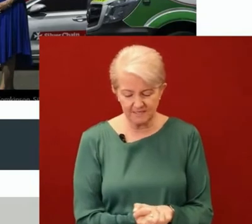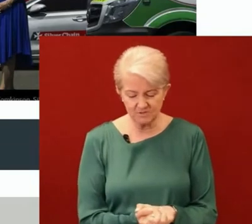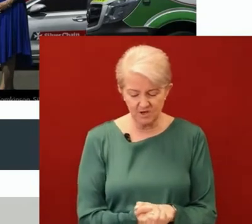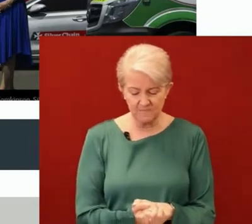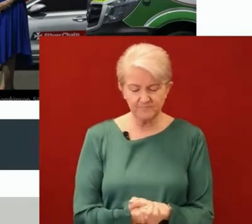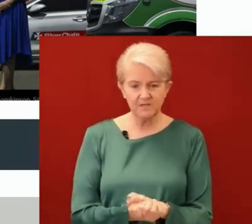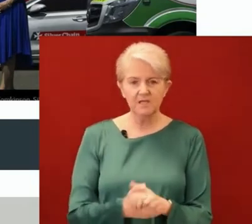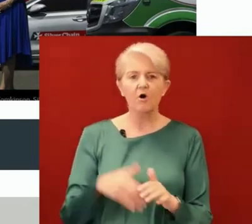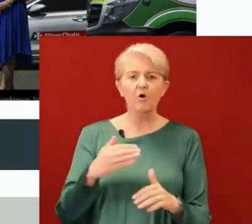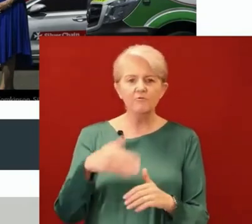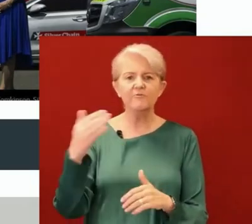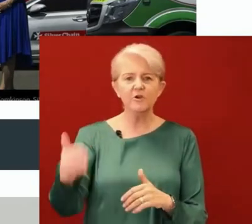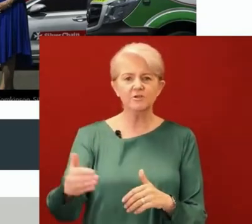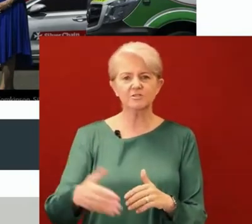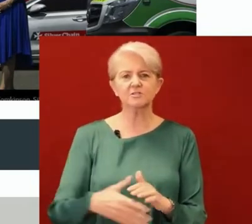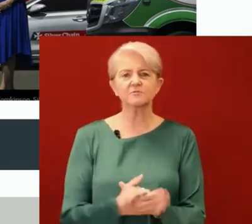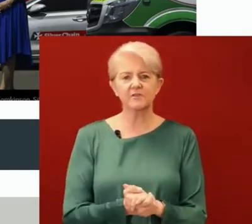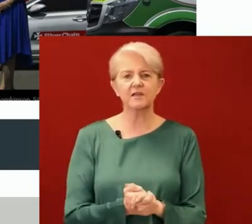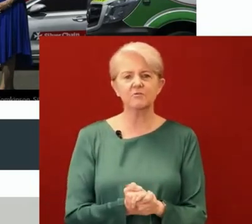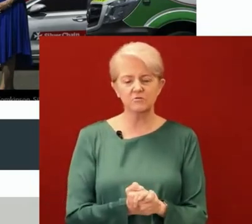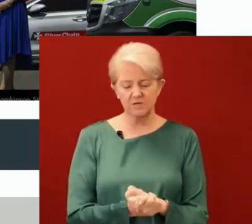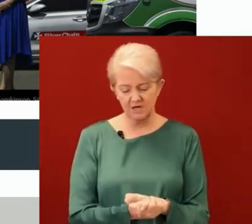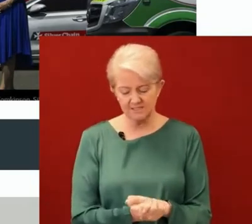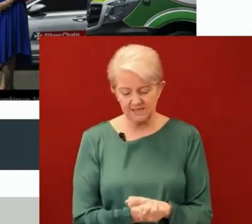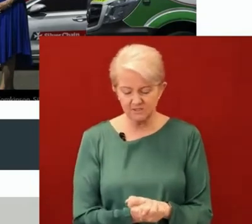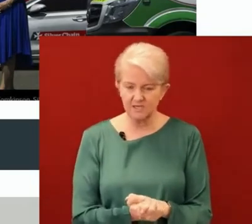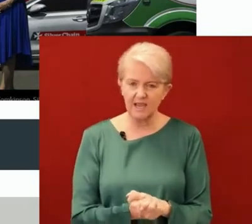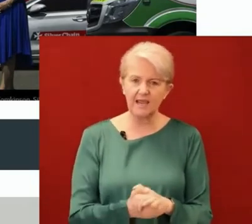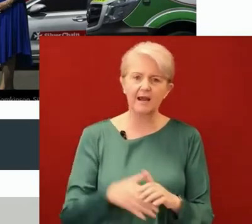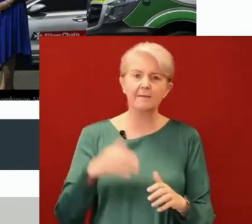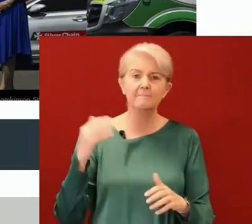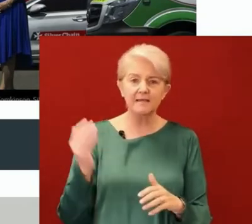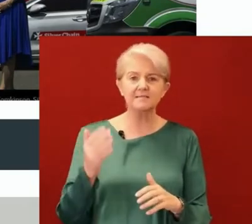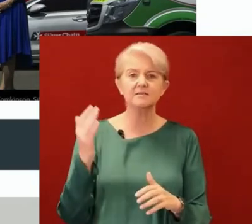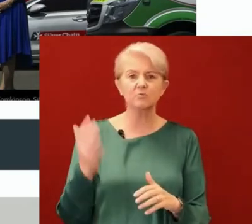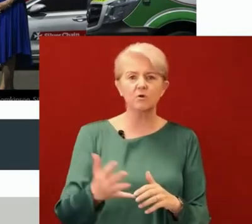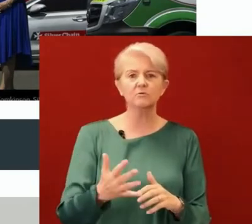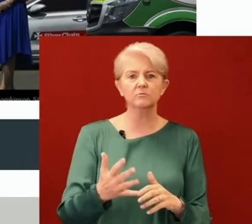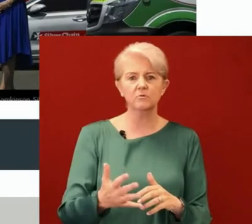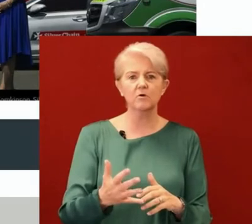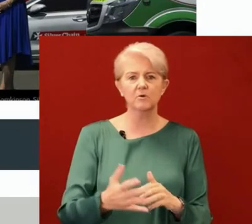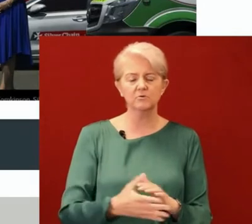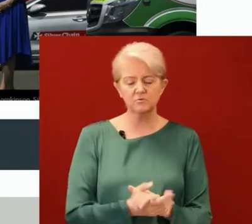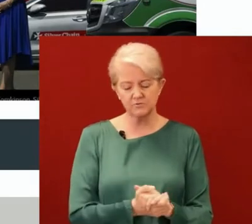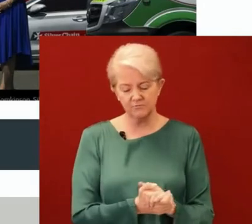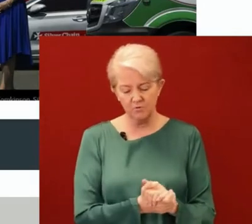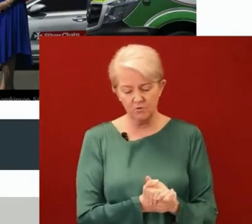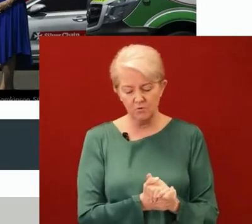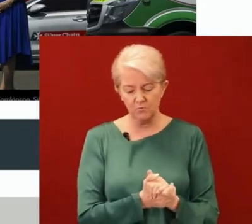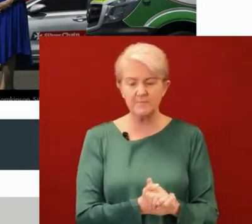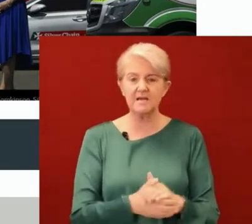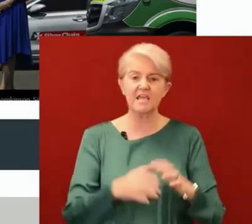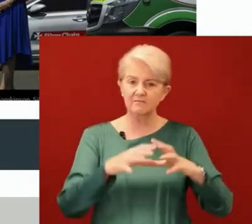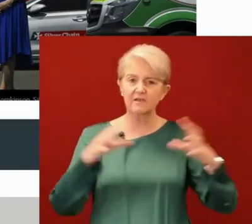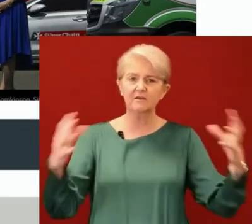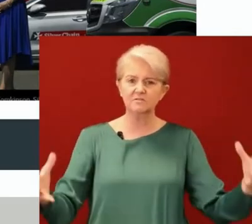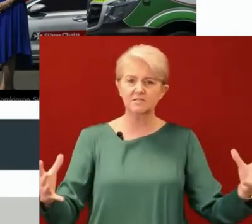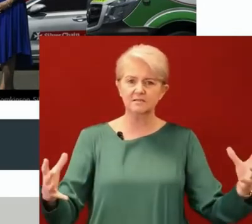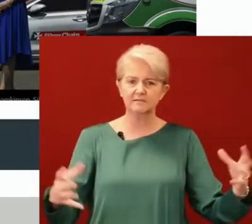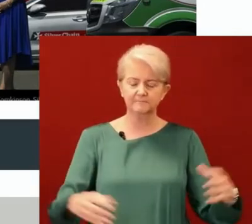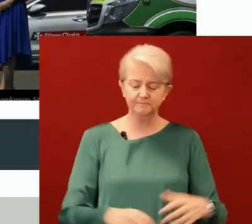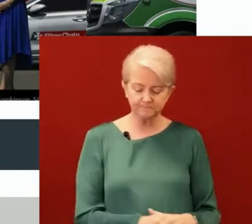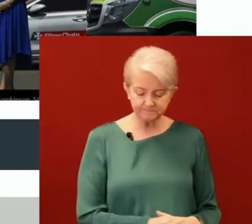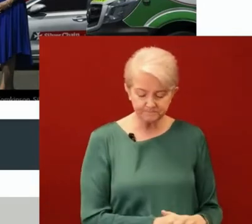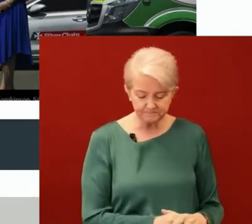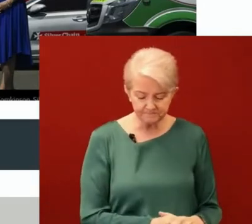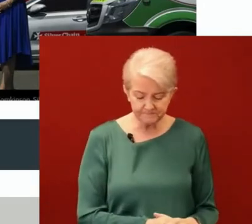about the same time. All firsts for their organisation and amazing role models for women in the health